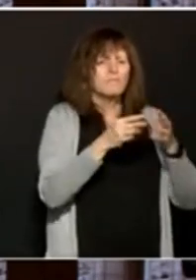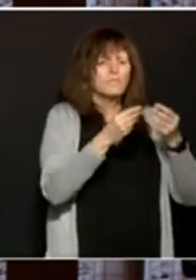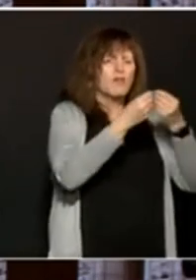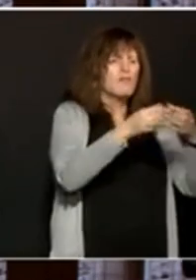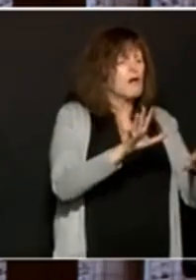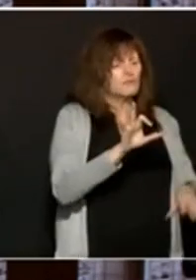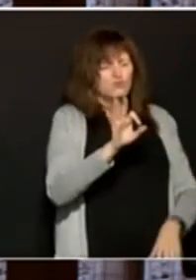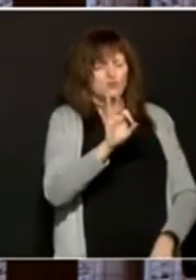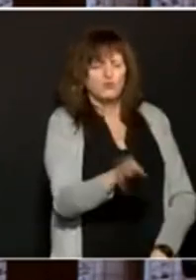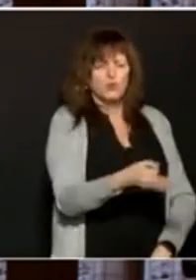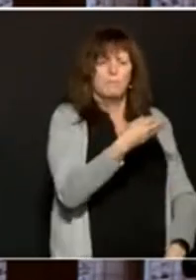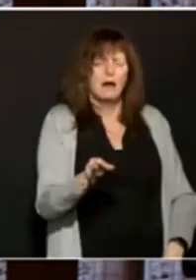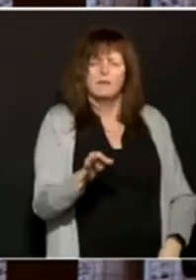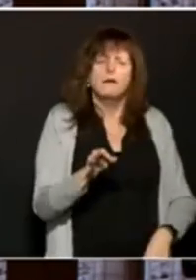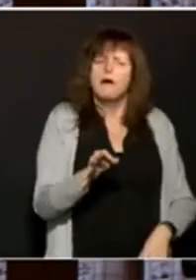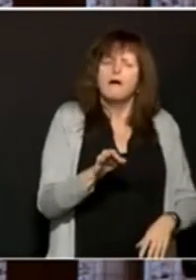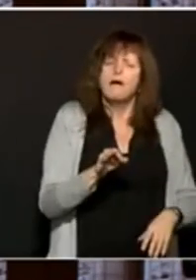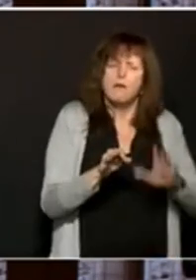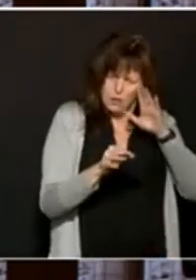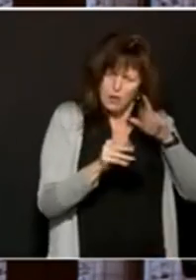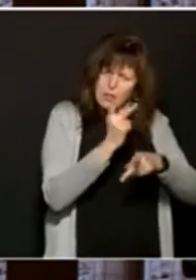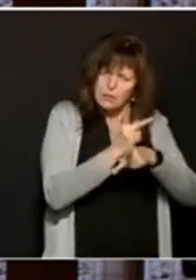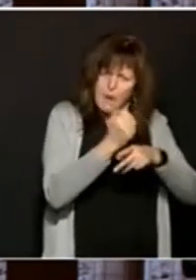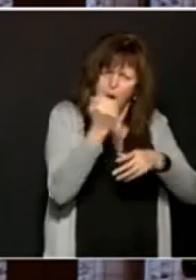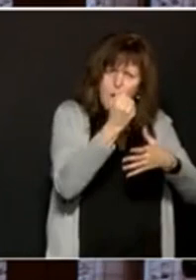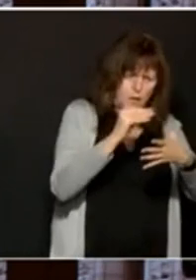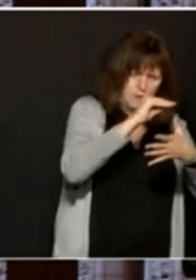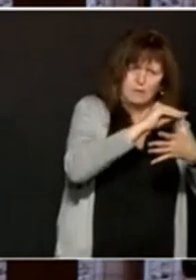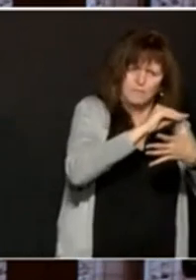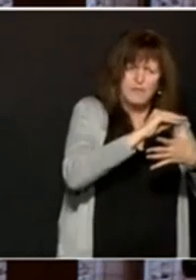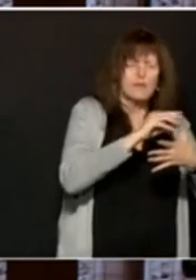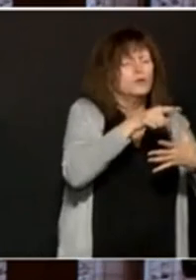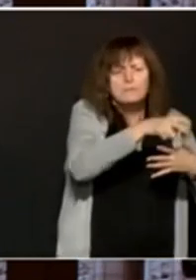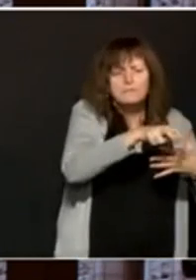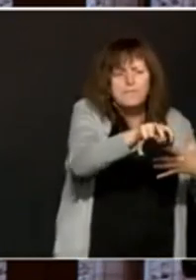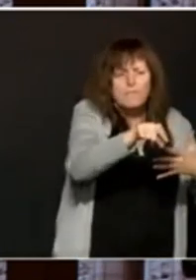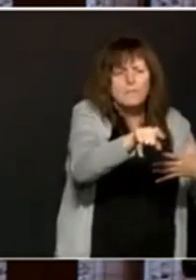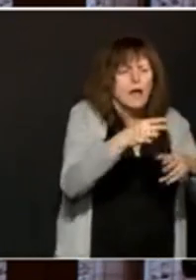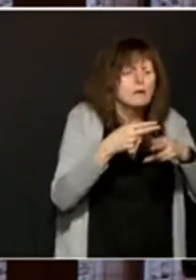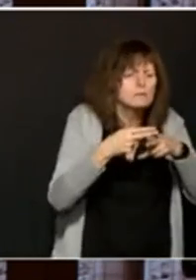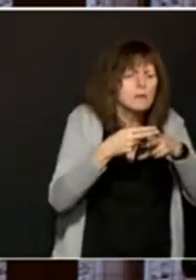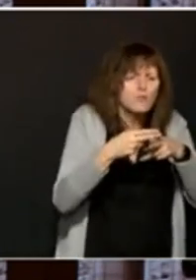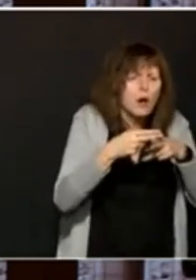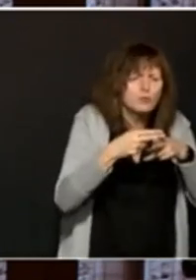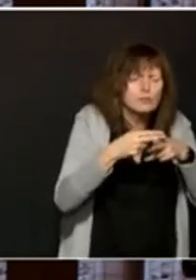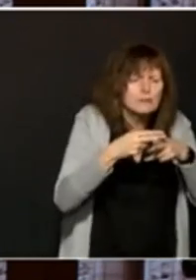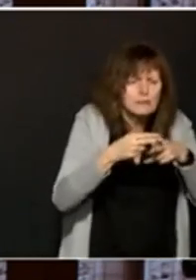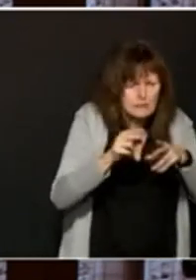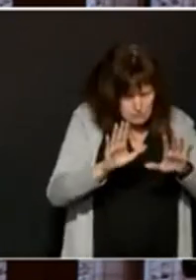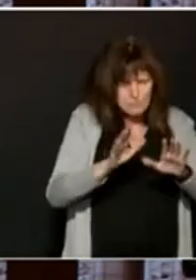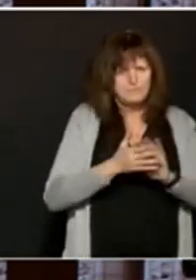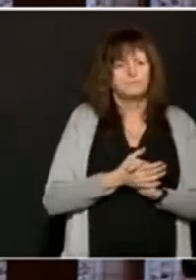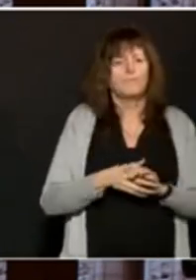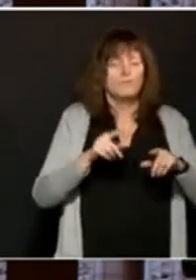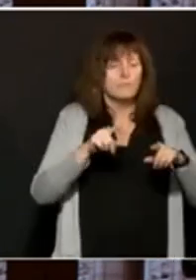would be deemed to be medically appropriate for them to be transferred to a home that will be able